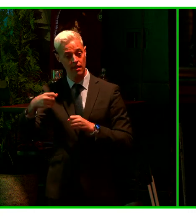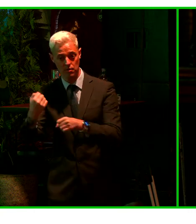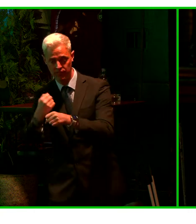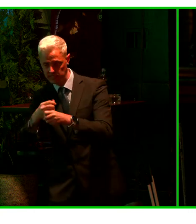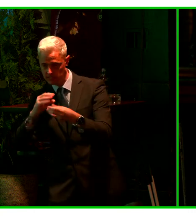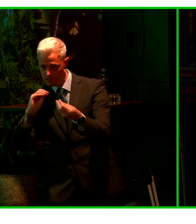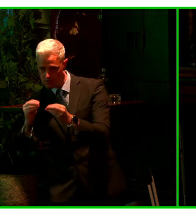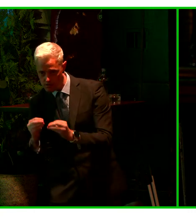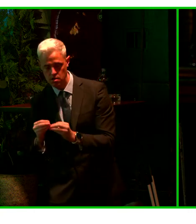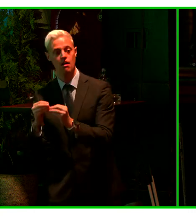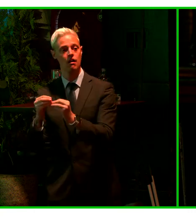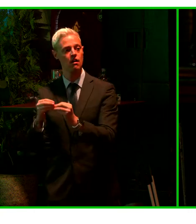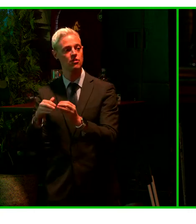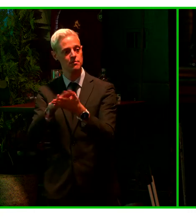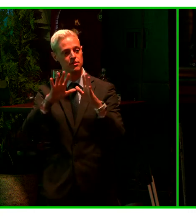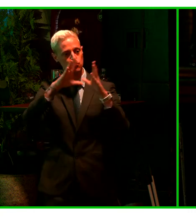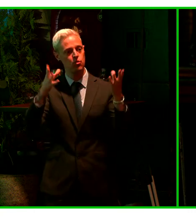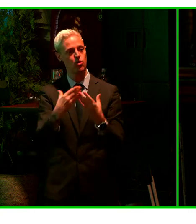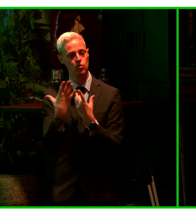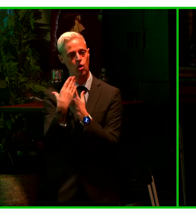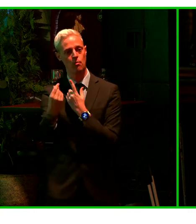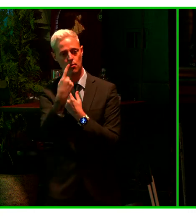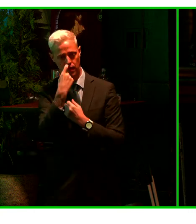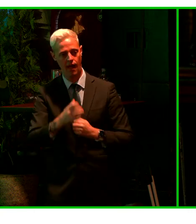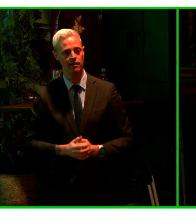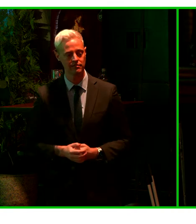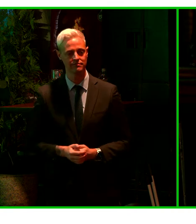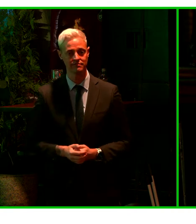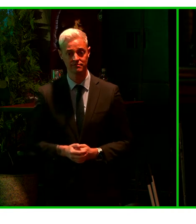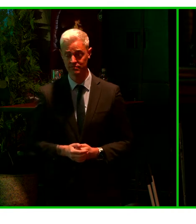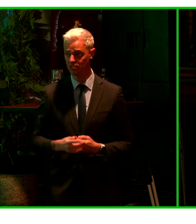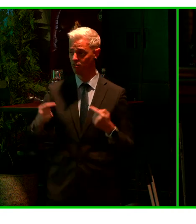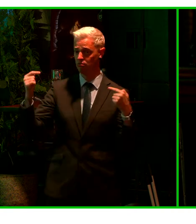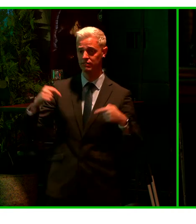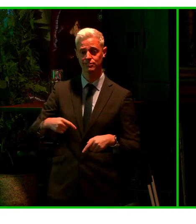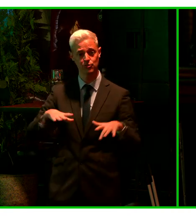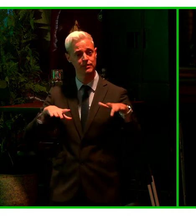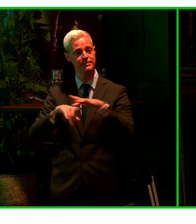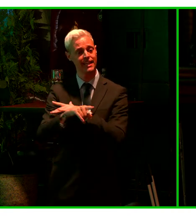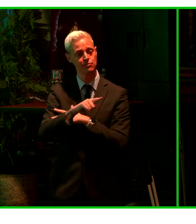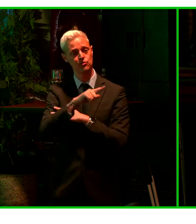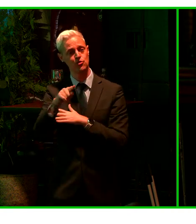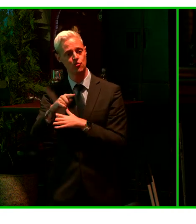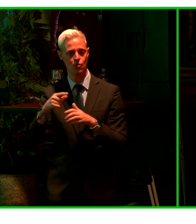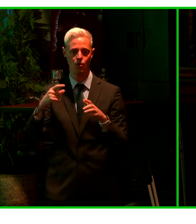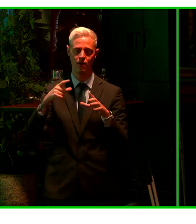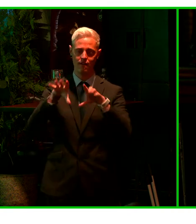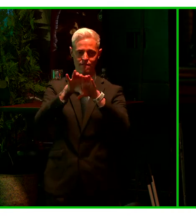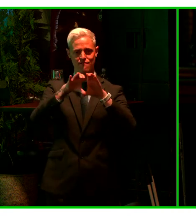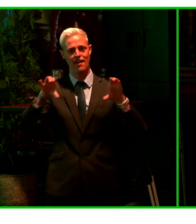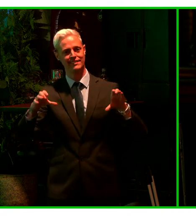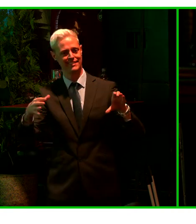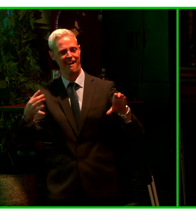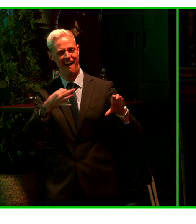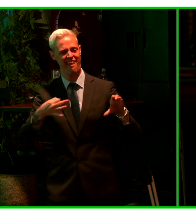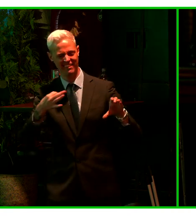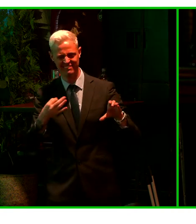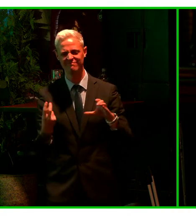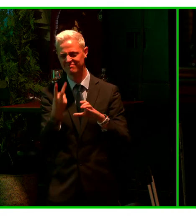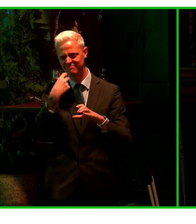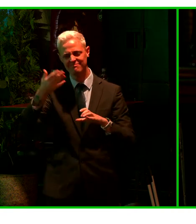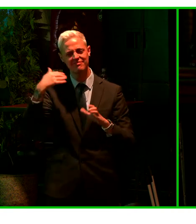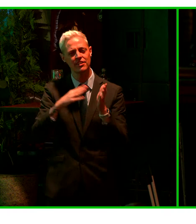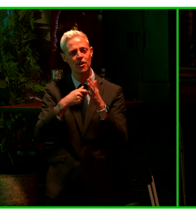can't put this on their too difficult pile. So welcome to Escape to Freight Island. This is at the heart of the Mayfield Depot